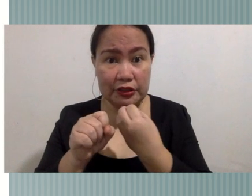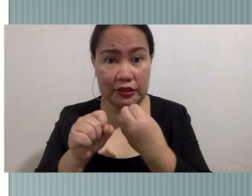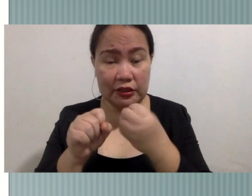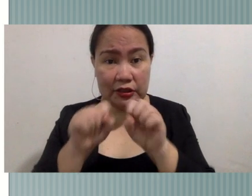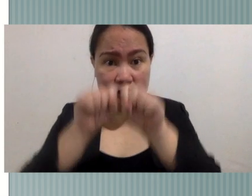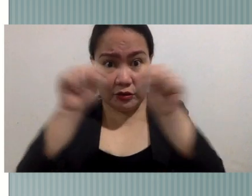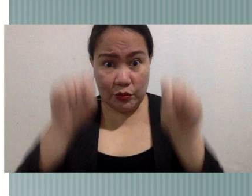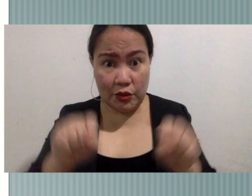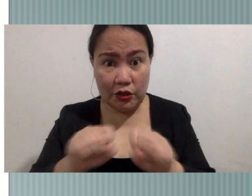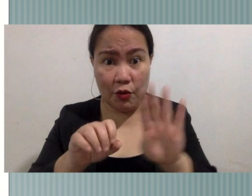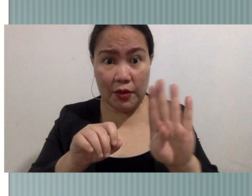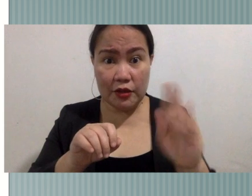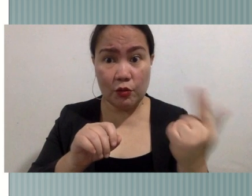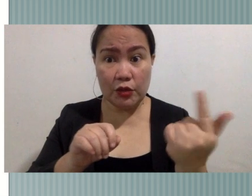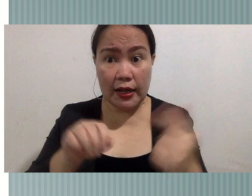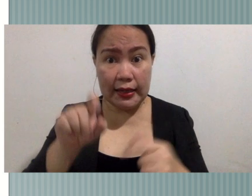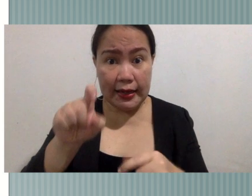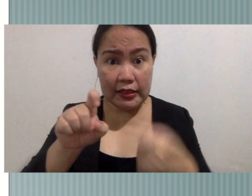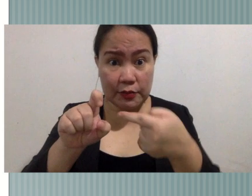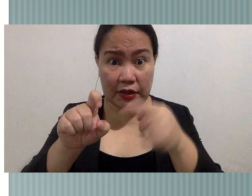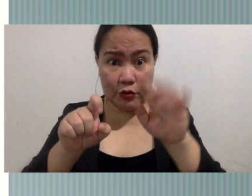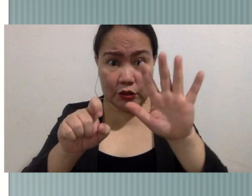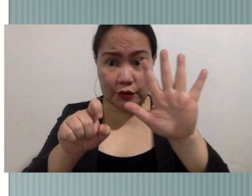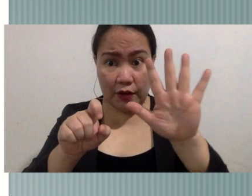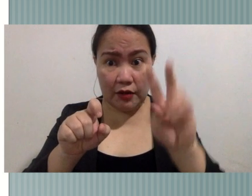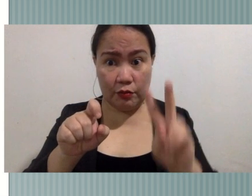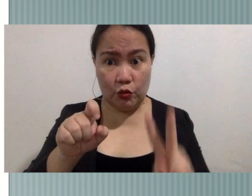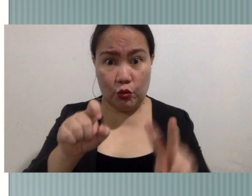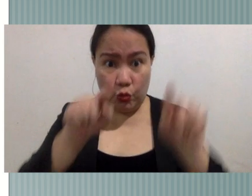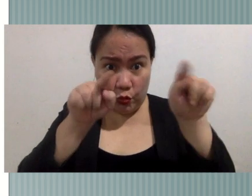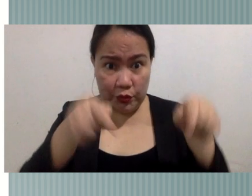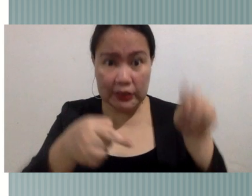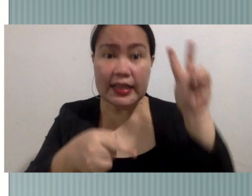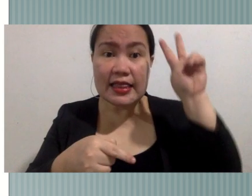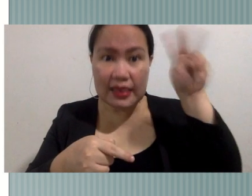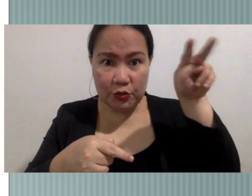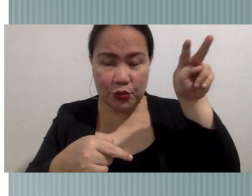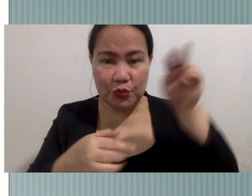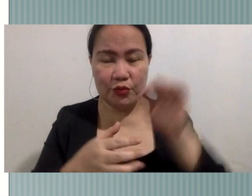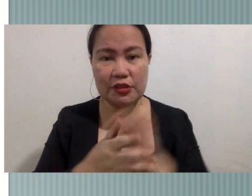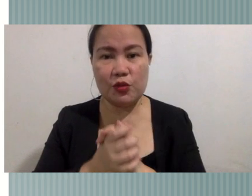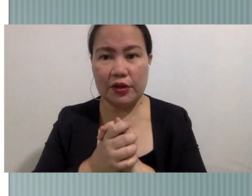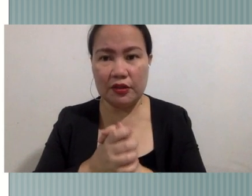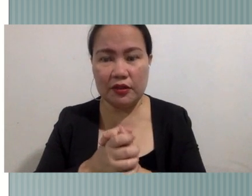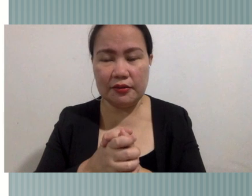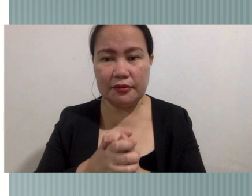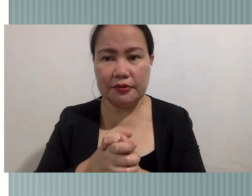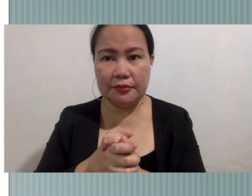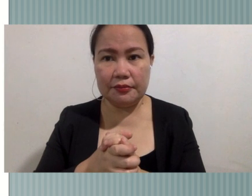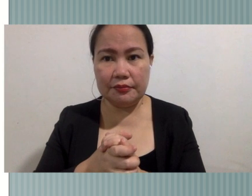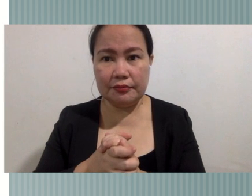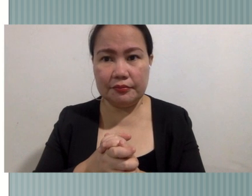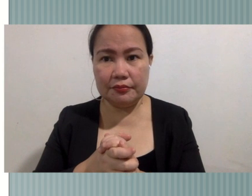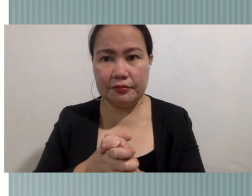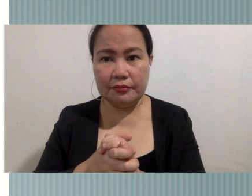of binomial is x minus 5 over 2